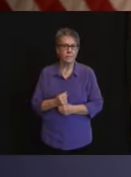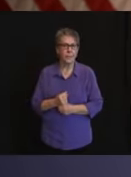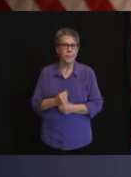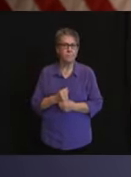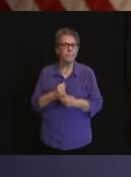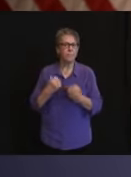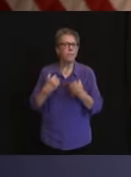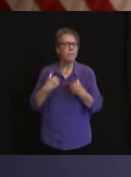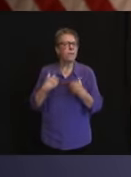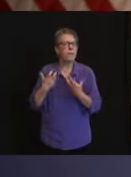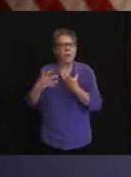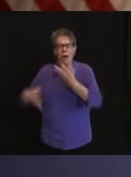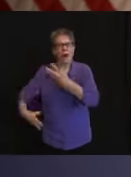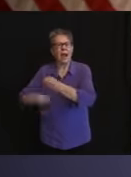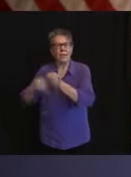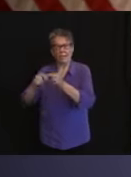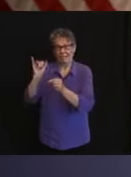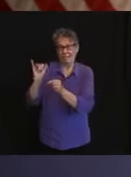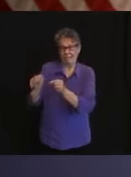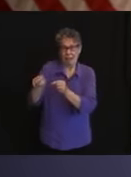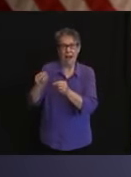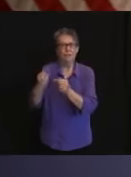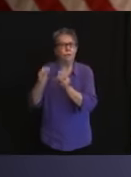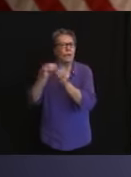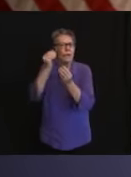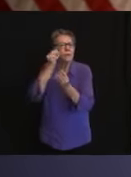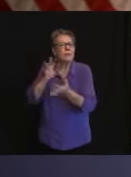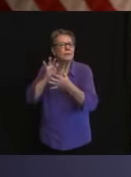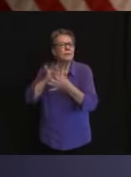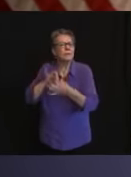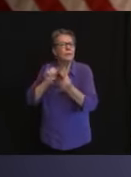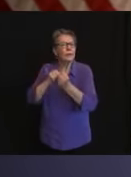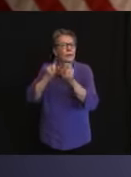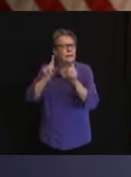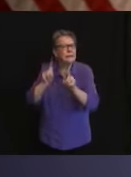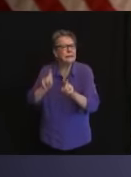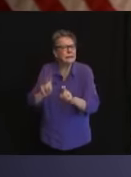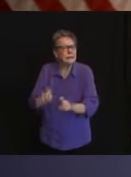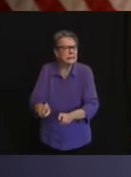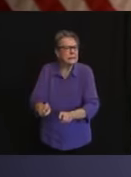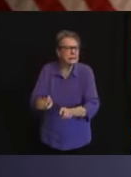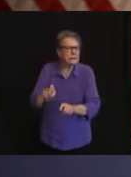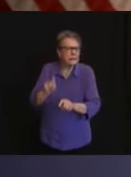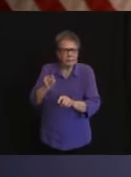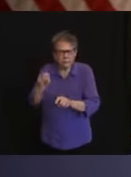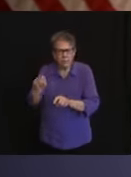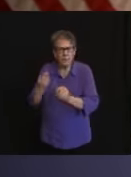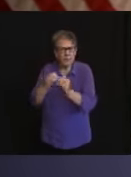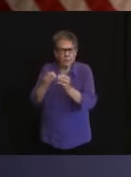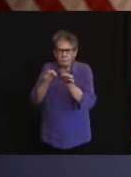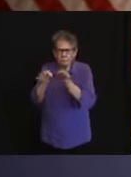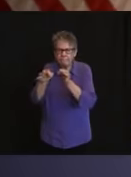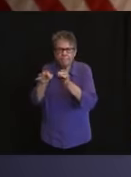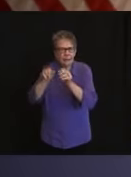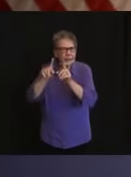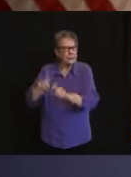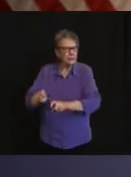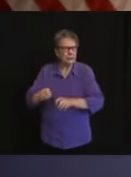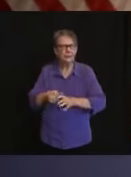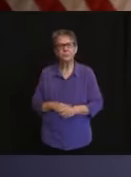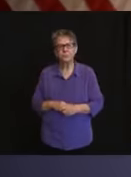then we'll go back and come to Matt, and we'll wrap it up. Elise, good afternoon. Thanks, Dave. Good afternoon. Speaking of unemployment, all of my questions